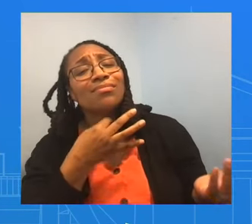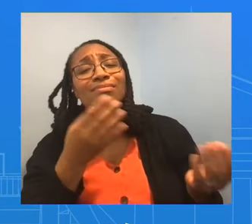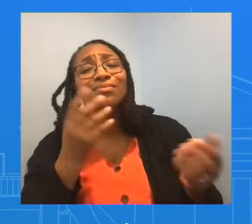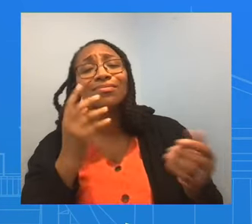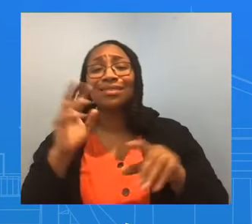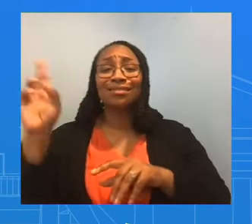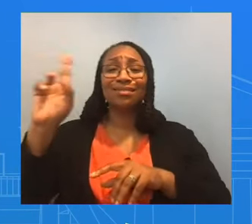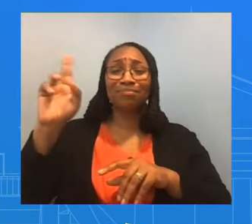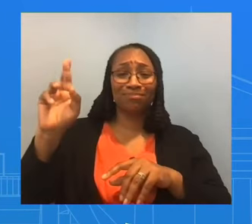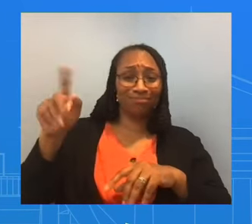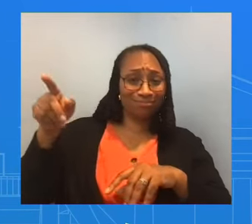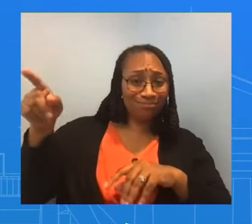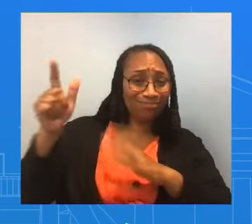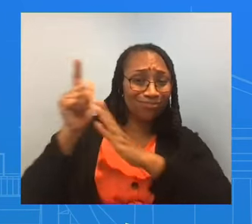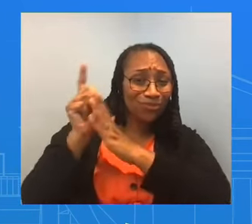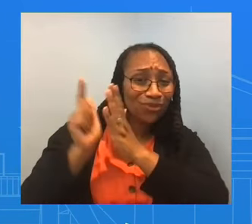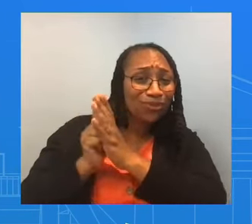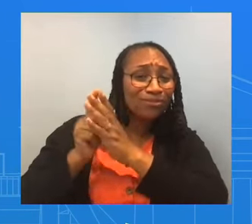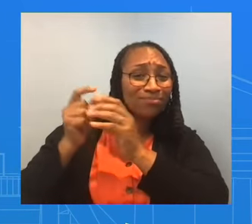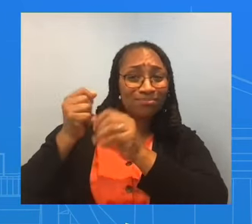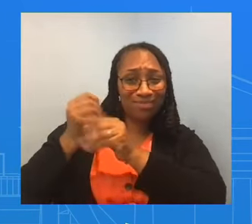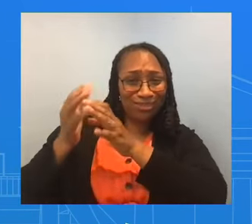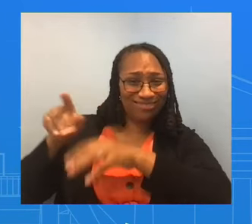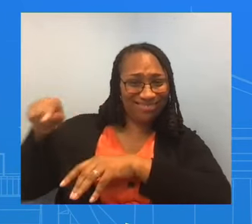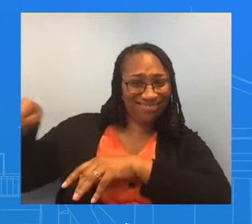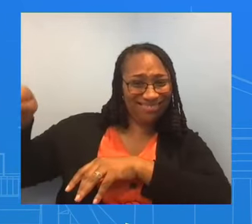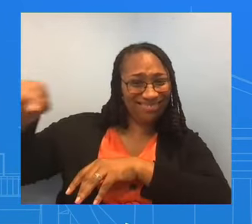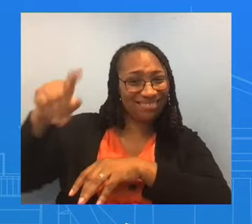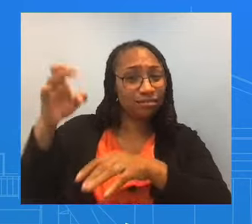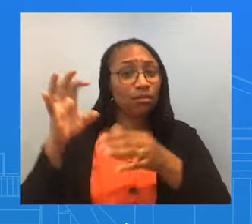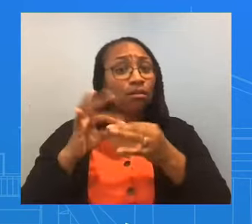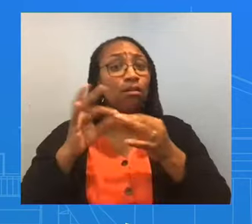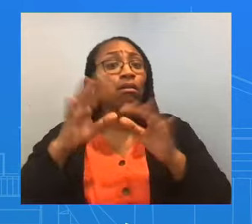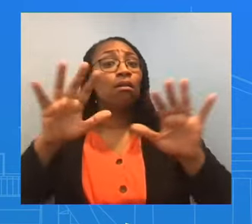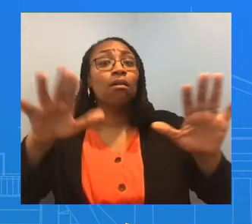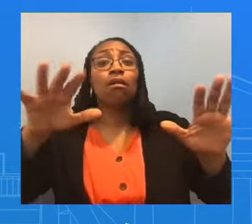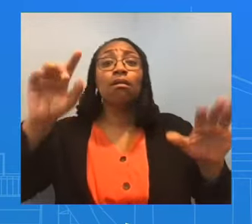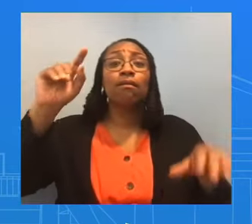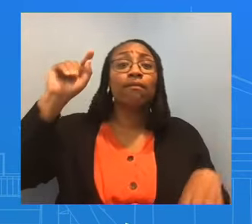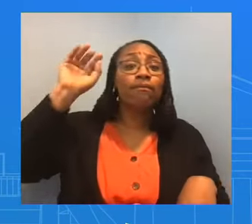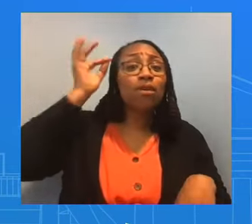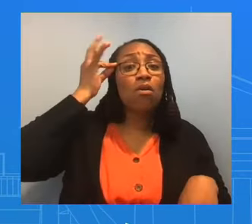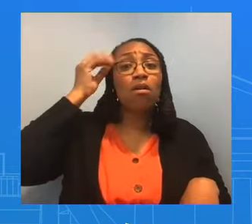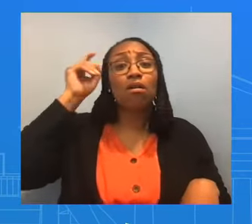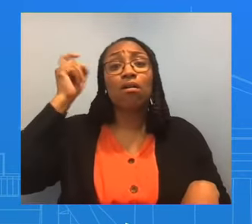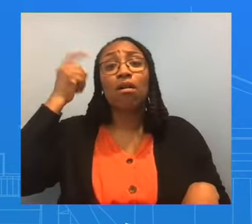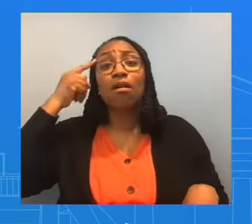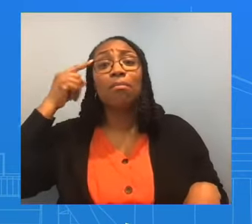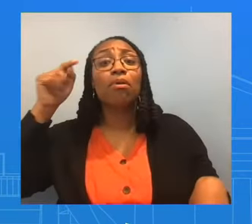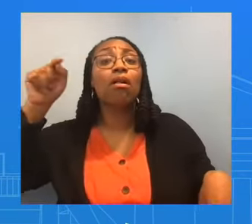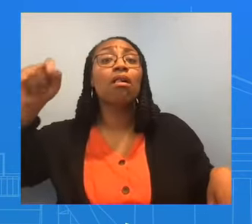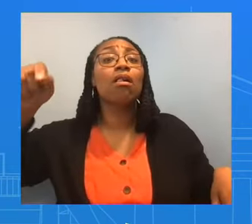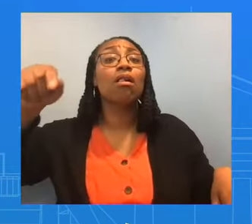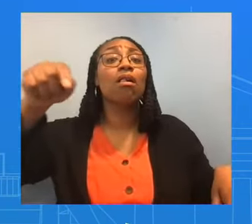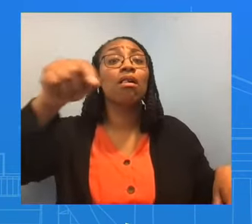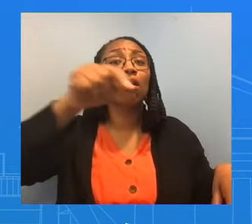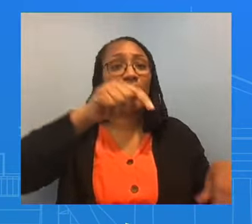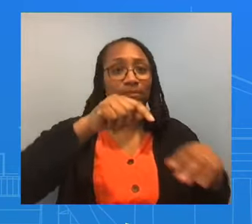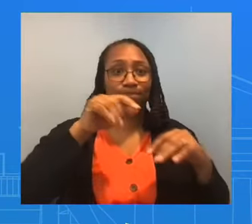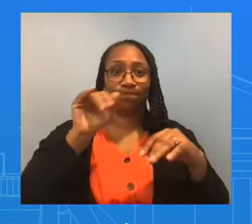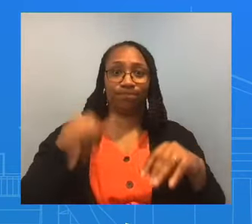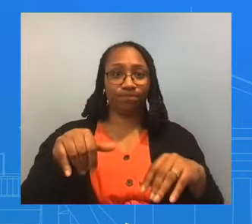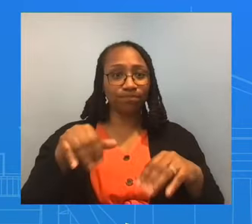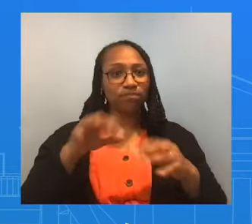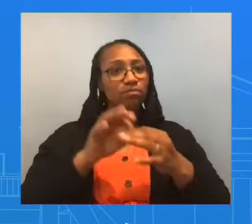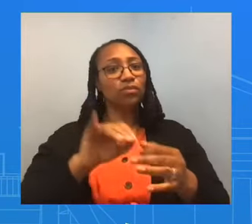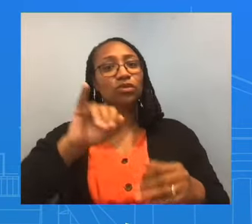talked about this idea that the federal government, in this case the Justice Department, is being weaponized against the president's political opponent.